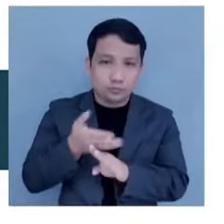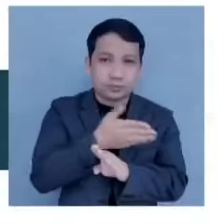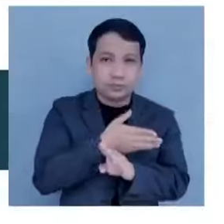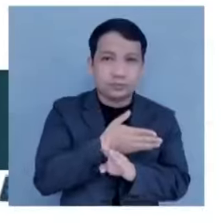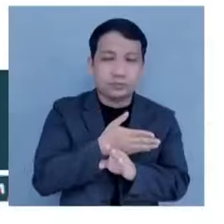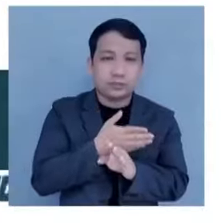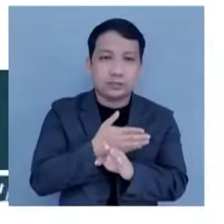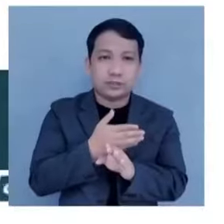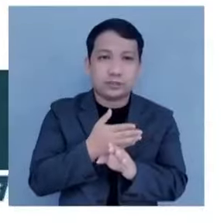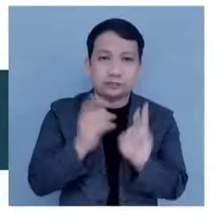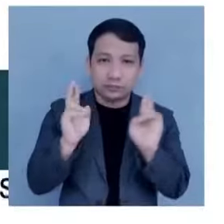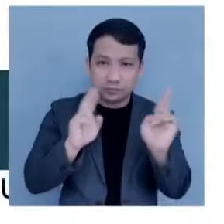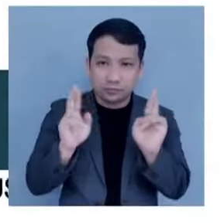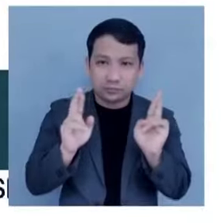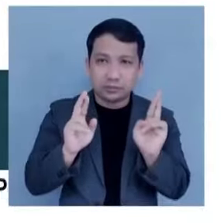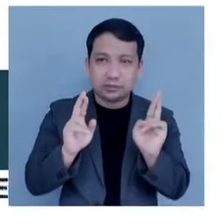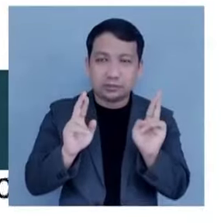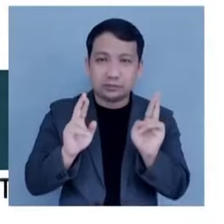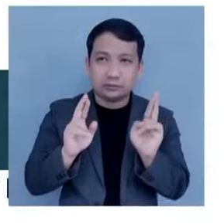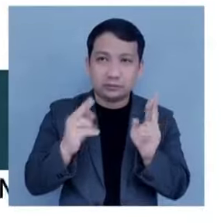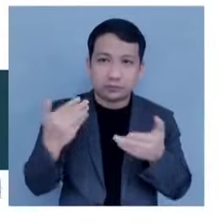if you are, how many more, Secretary?